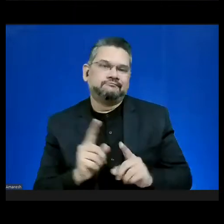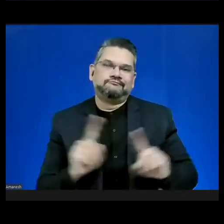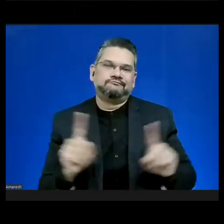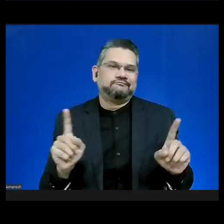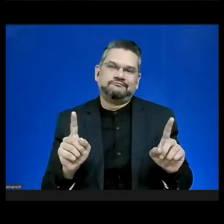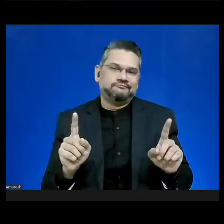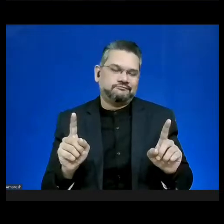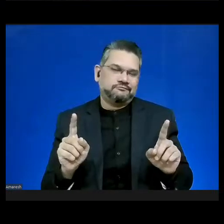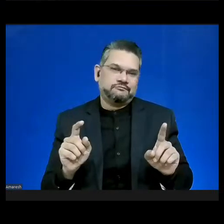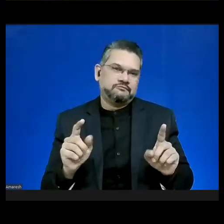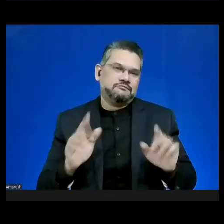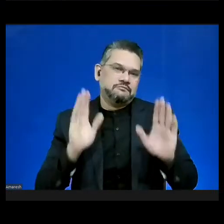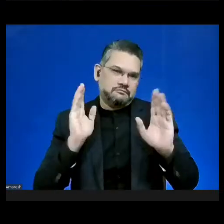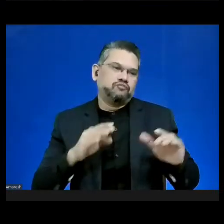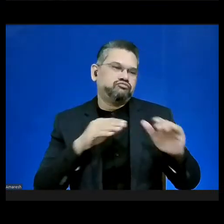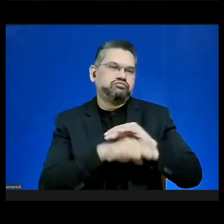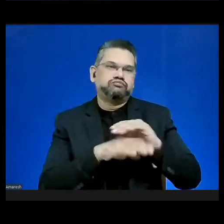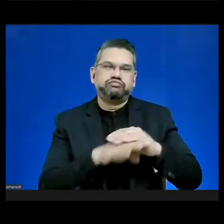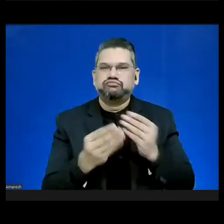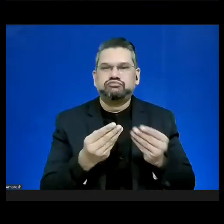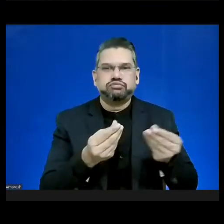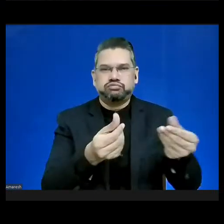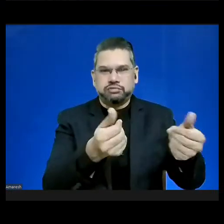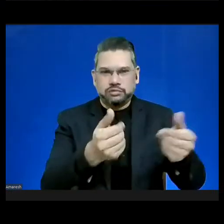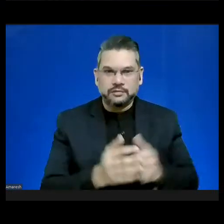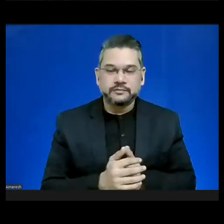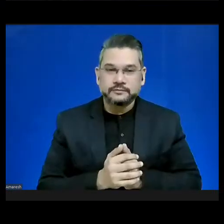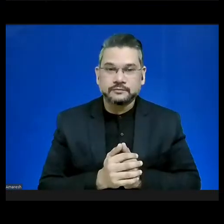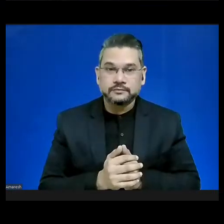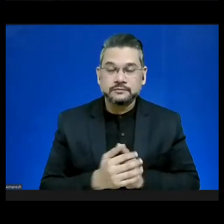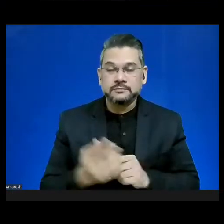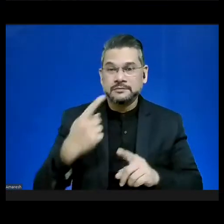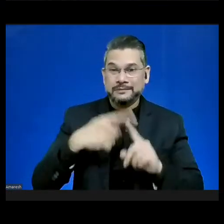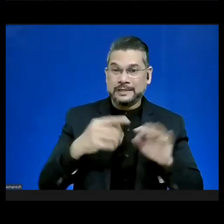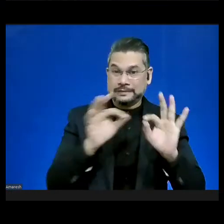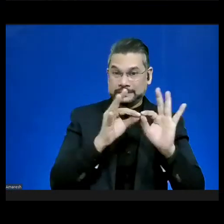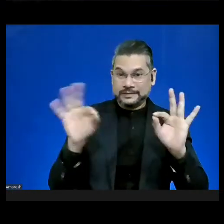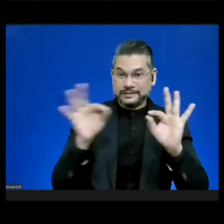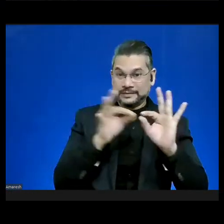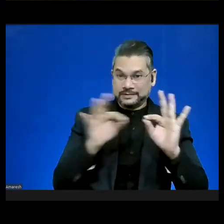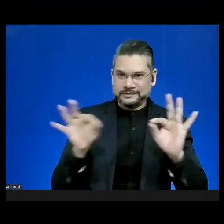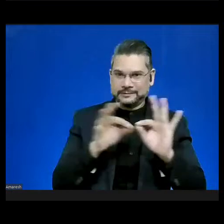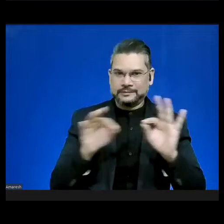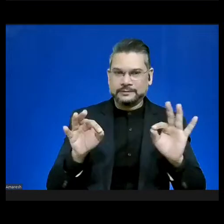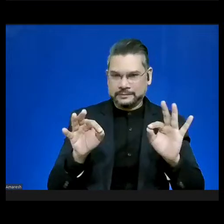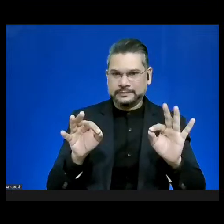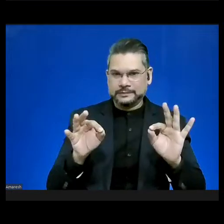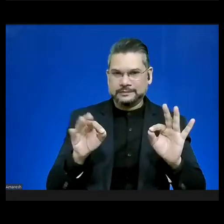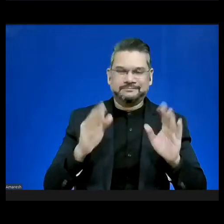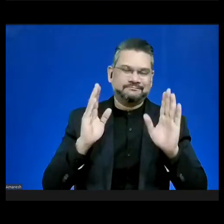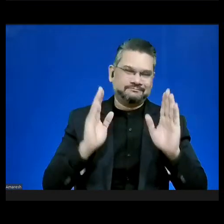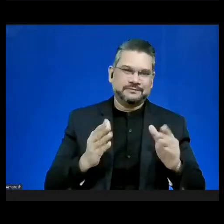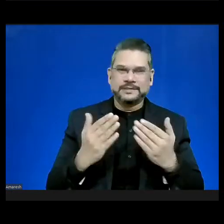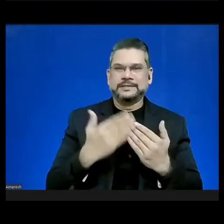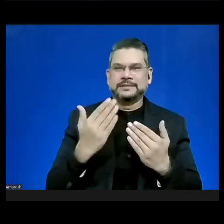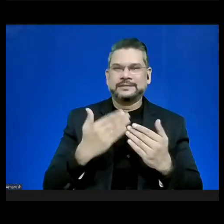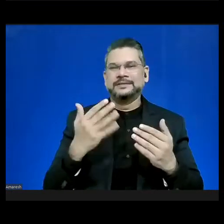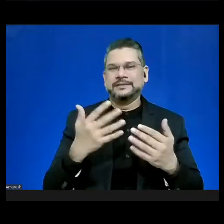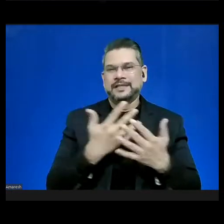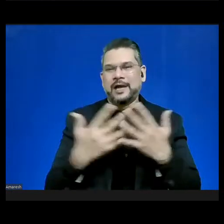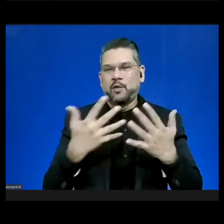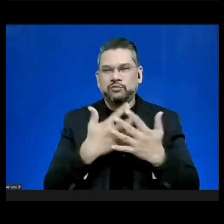Understandable, the text should be readable to the extent that the language that we use should be very,